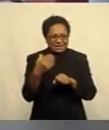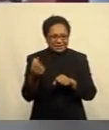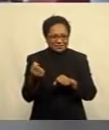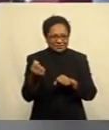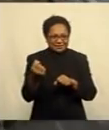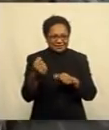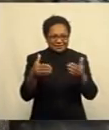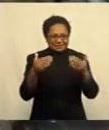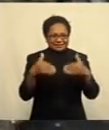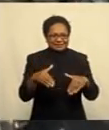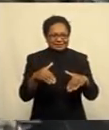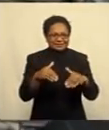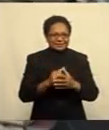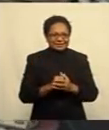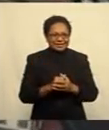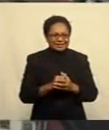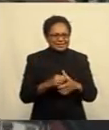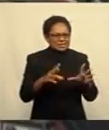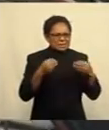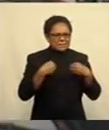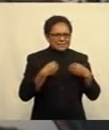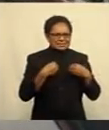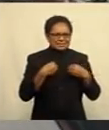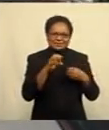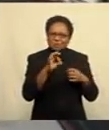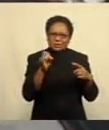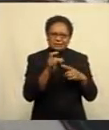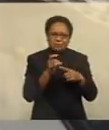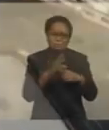And non-essential businesses to close.